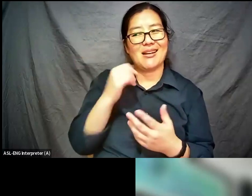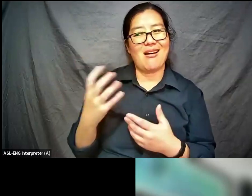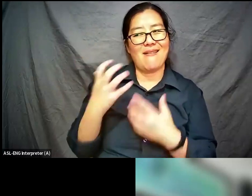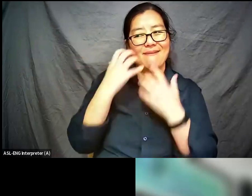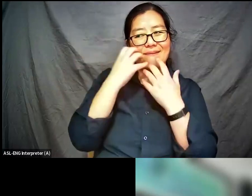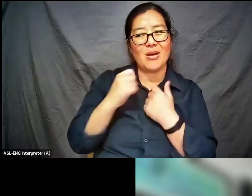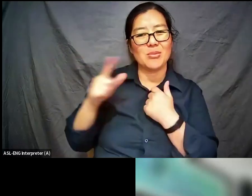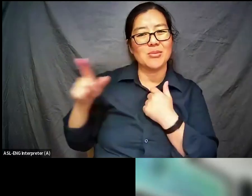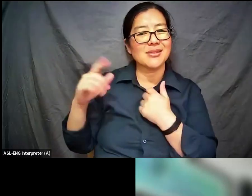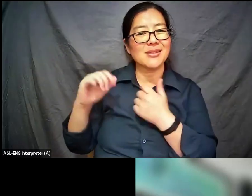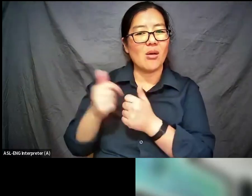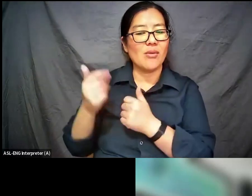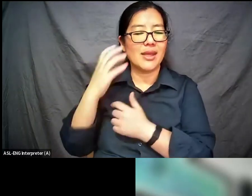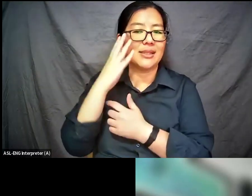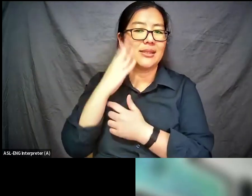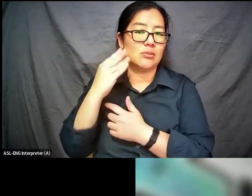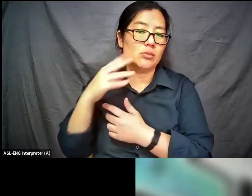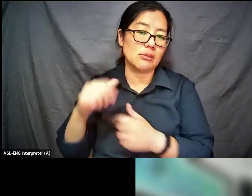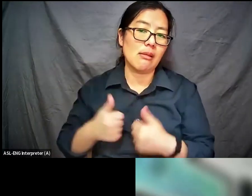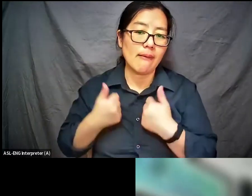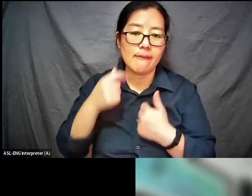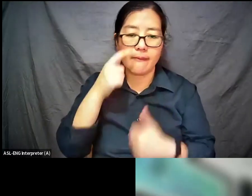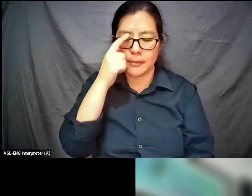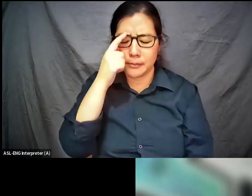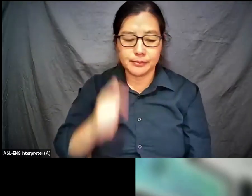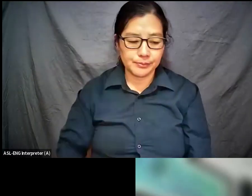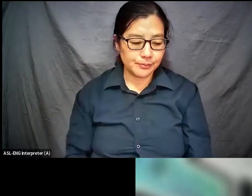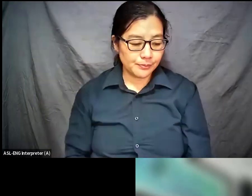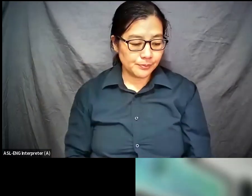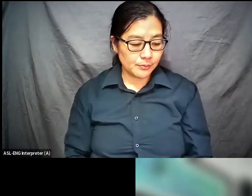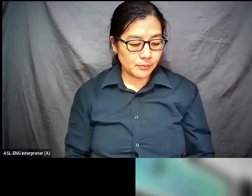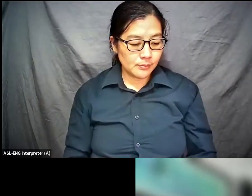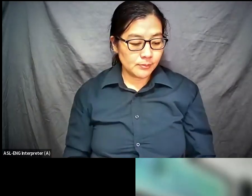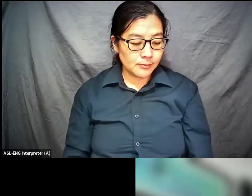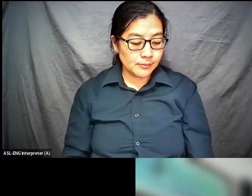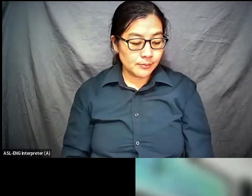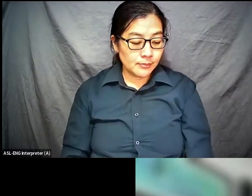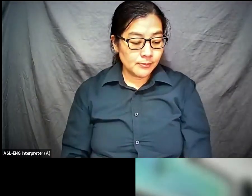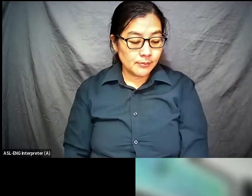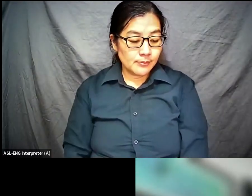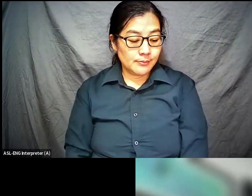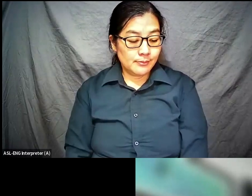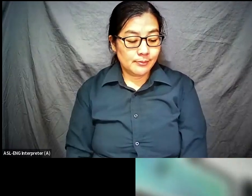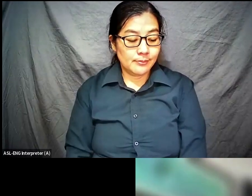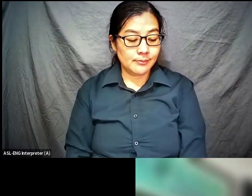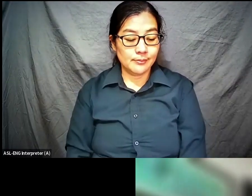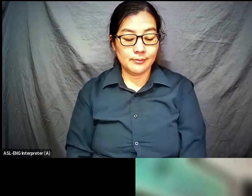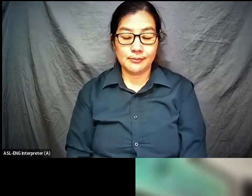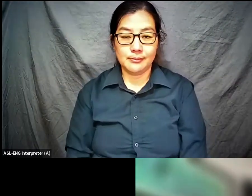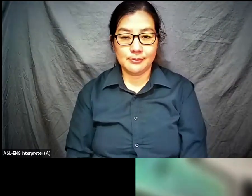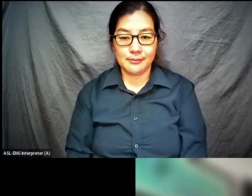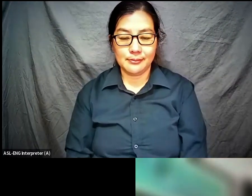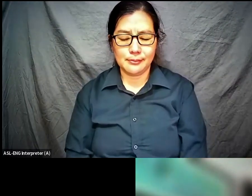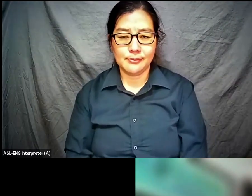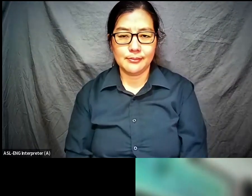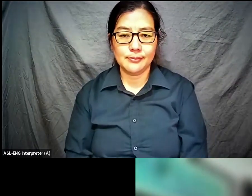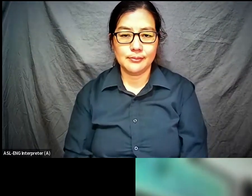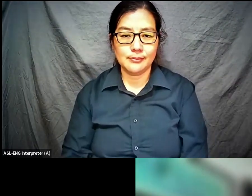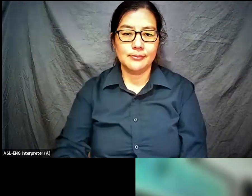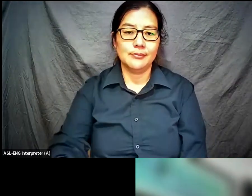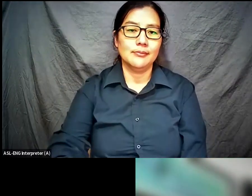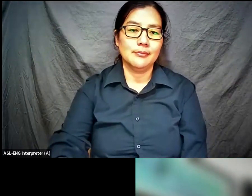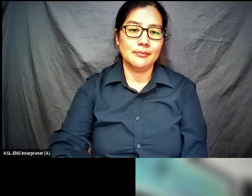here. Why would I invest in that? So it definitely has to be a by us, for us, with us, always in